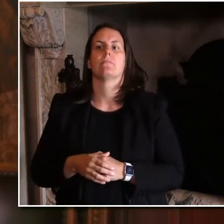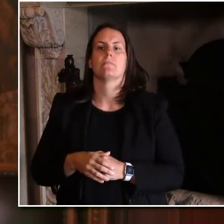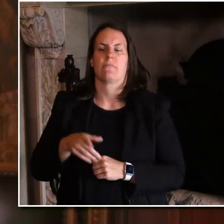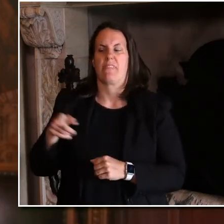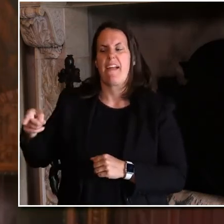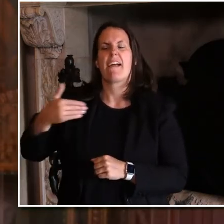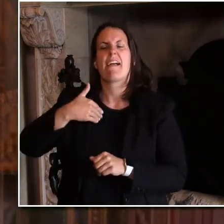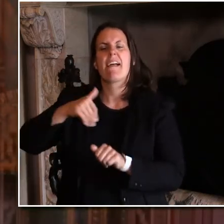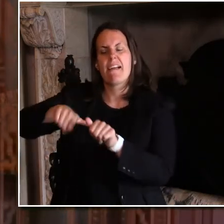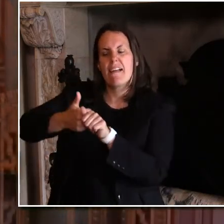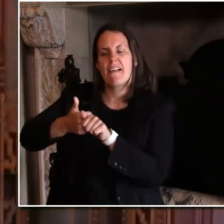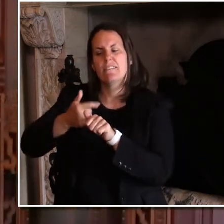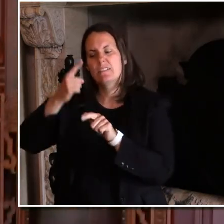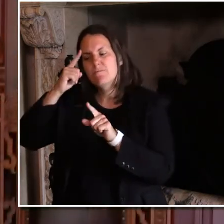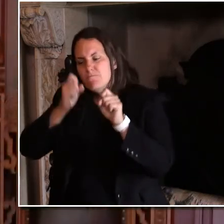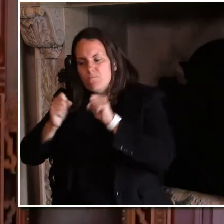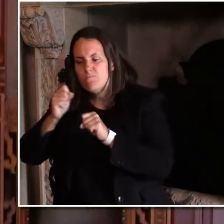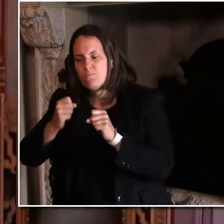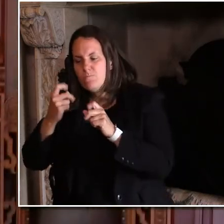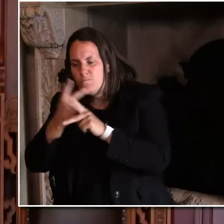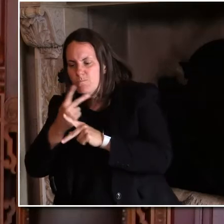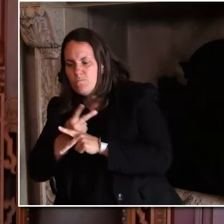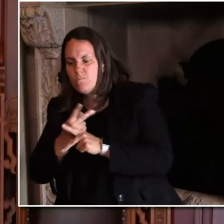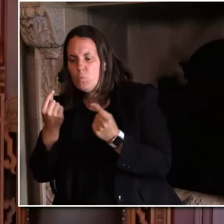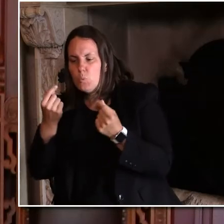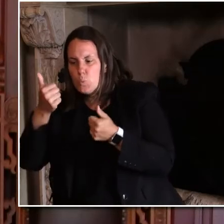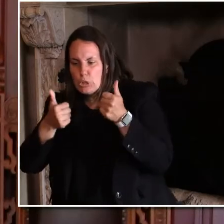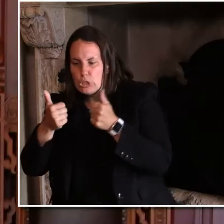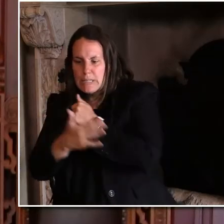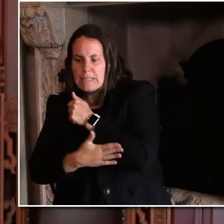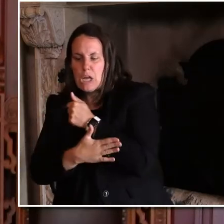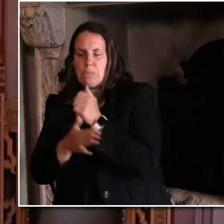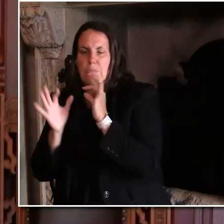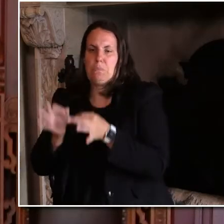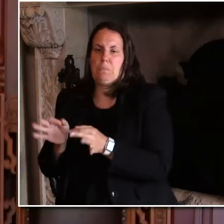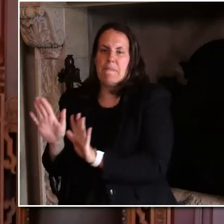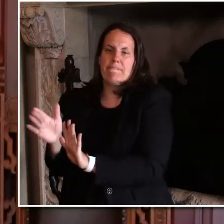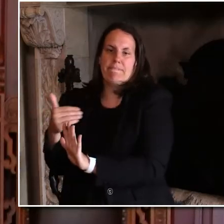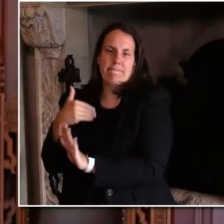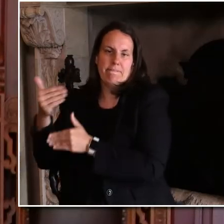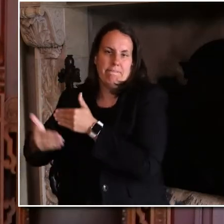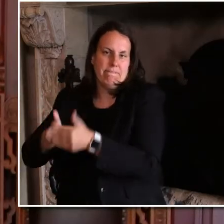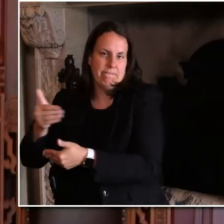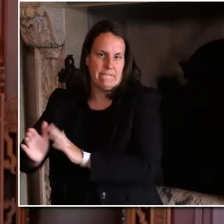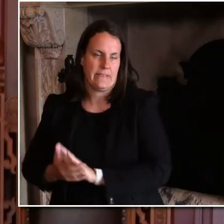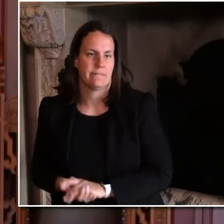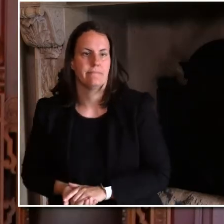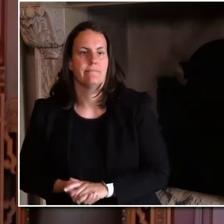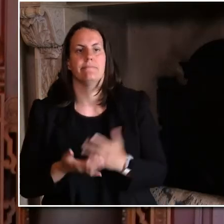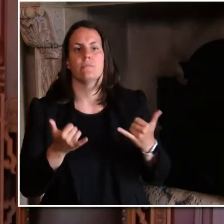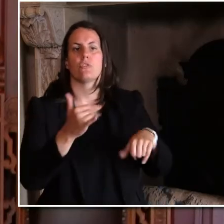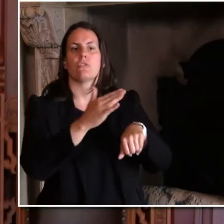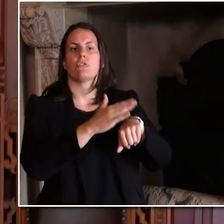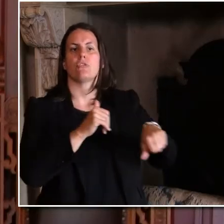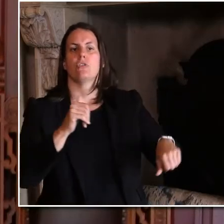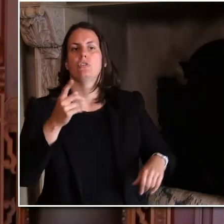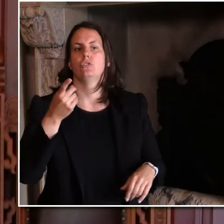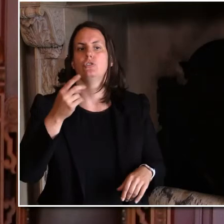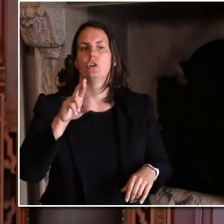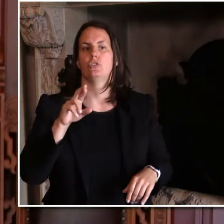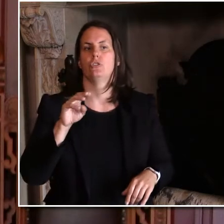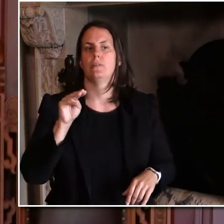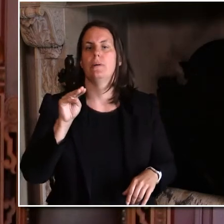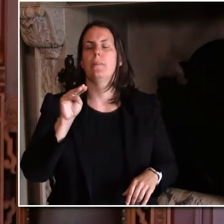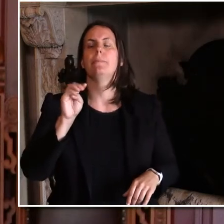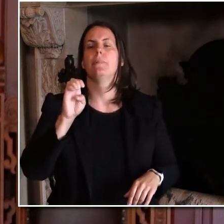wastewater testing goes, as I mentioned, there's going to be a focus kind of on two sets of treatment systems. One are the largest